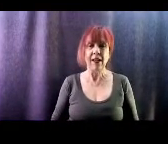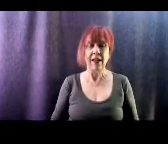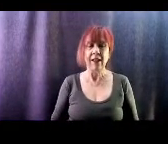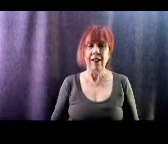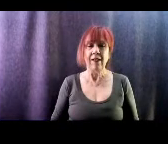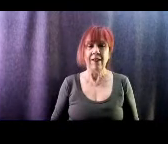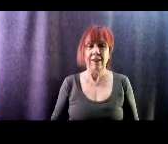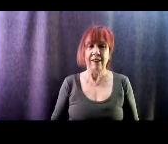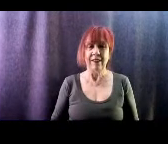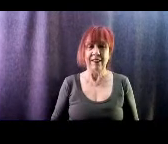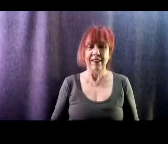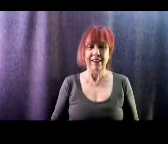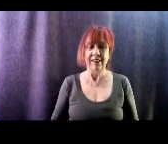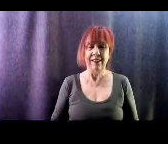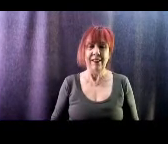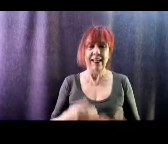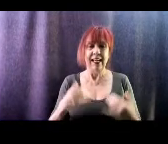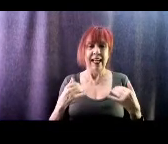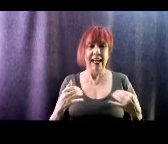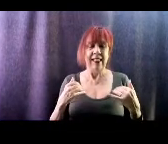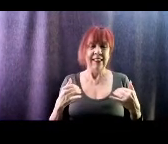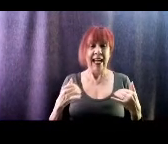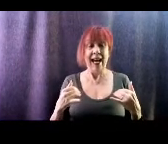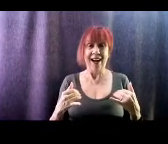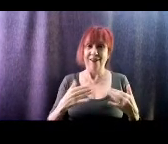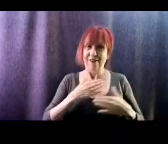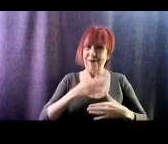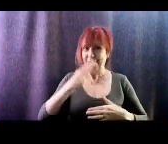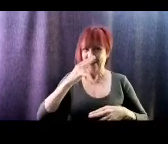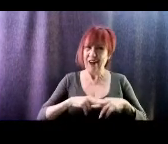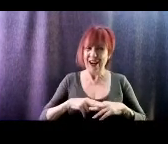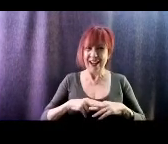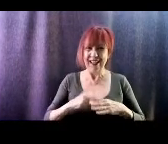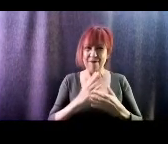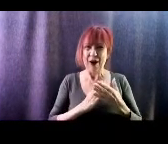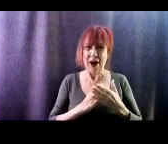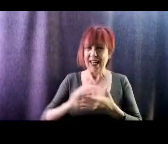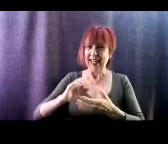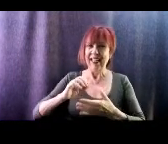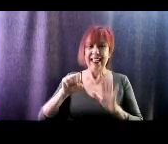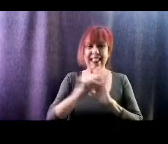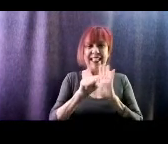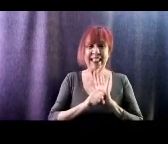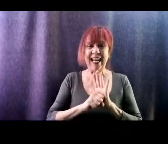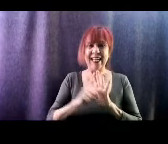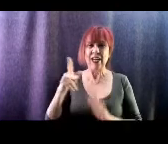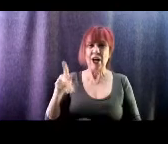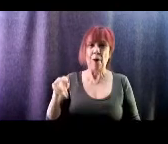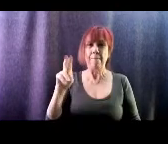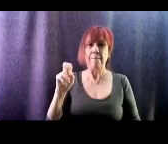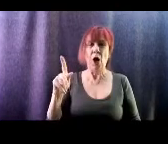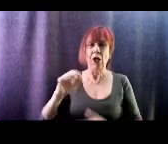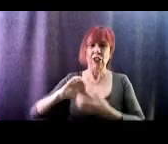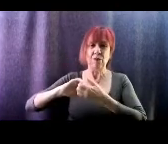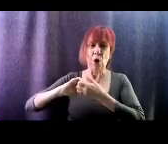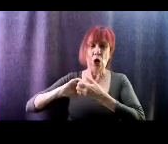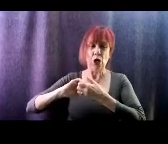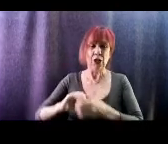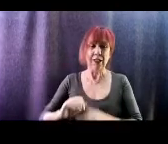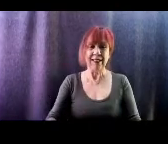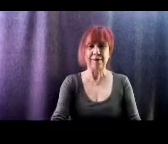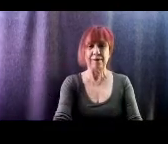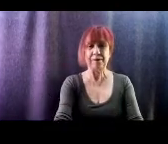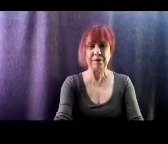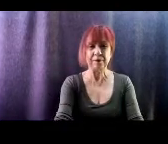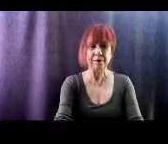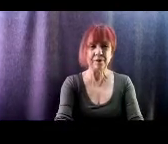Now for the fun part, hearing from our state park partners, and then Fayette County and Adam Kuhn.